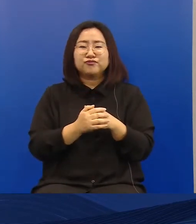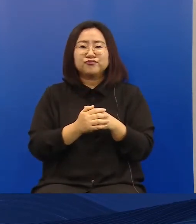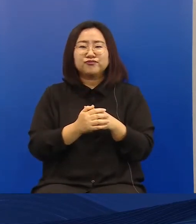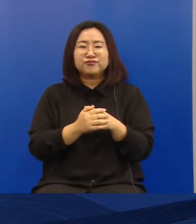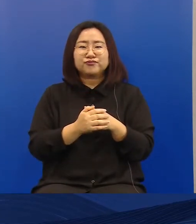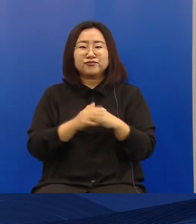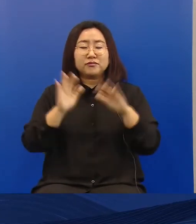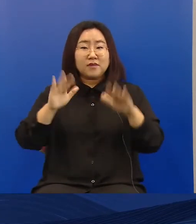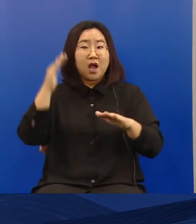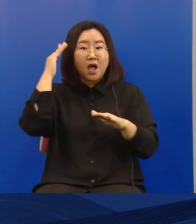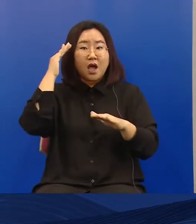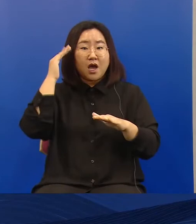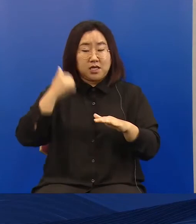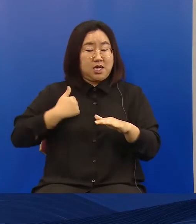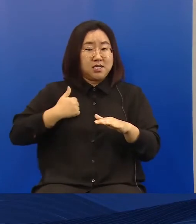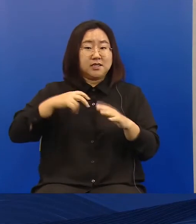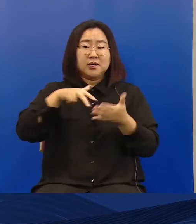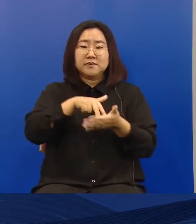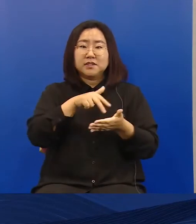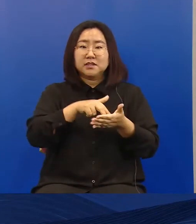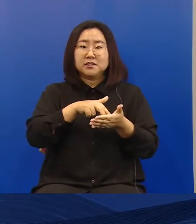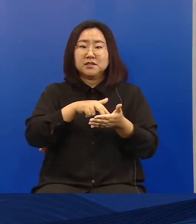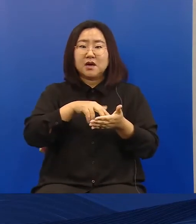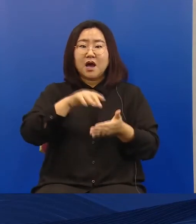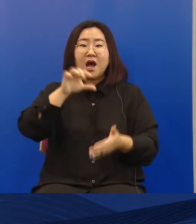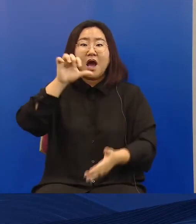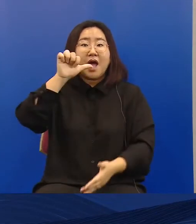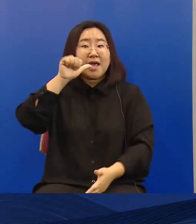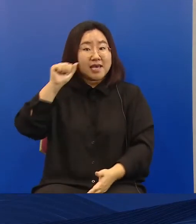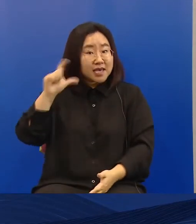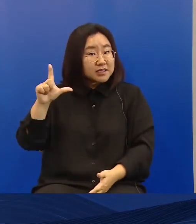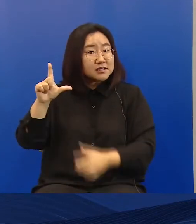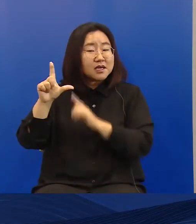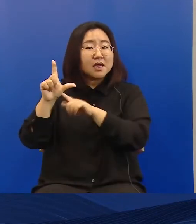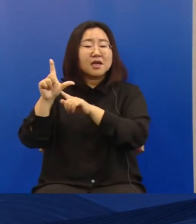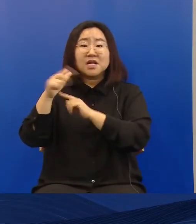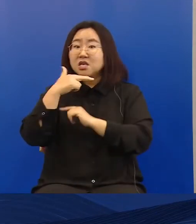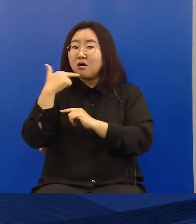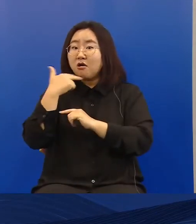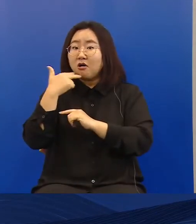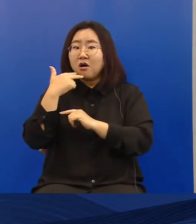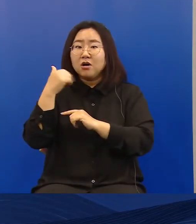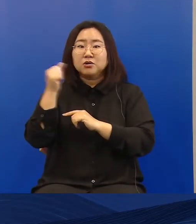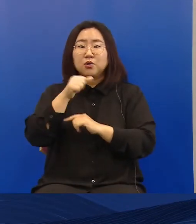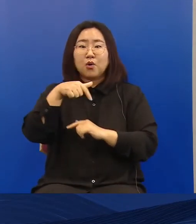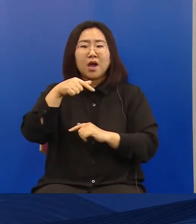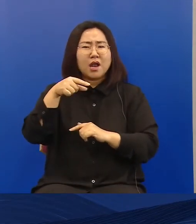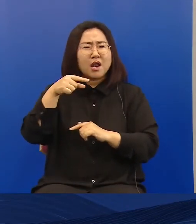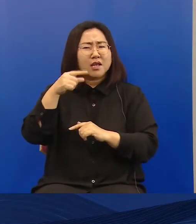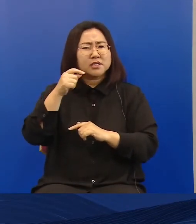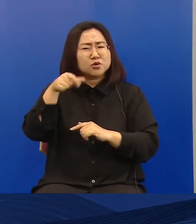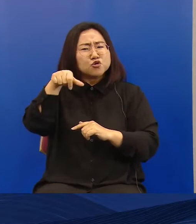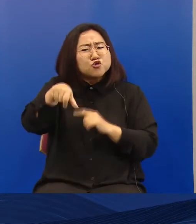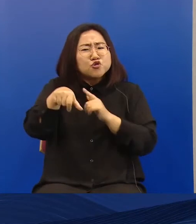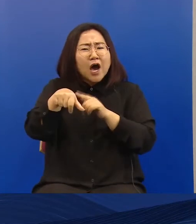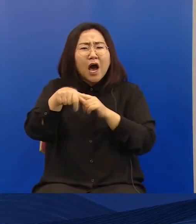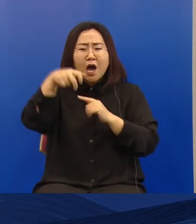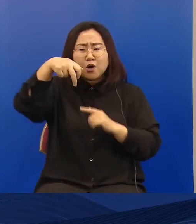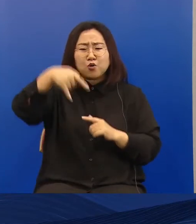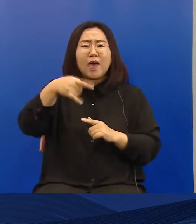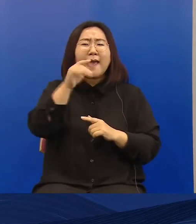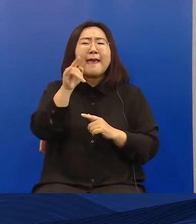ASL, LSQ, Langue de Signes de Québécois, and increasingly there is a drive for Indigenous sign